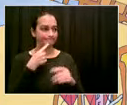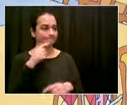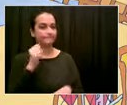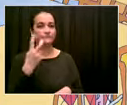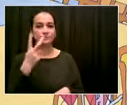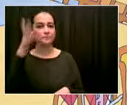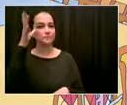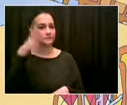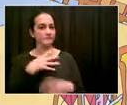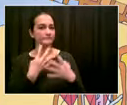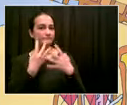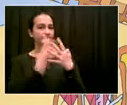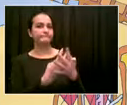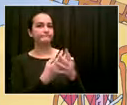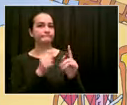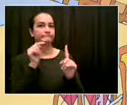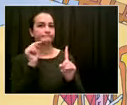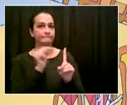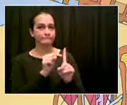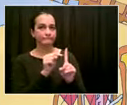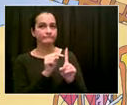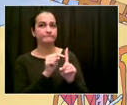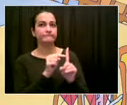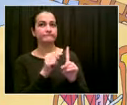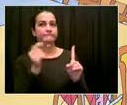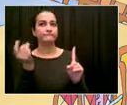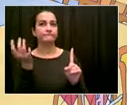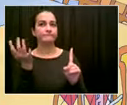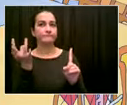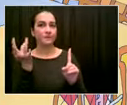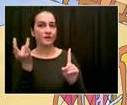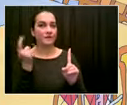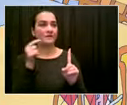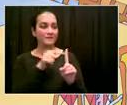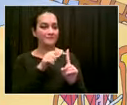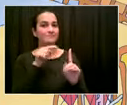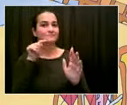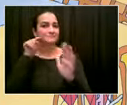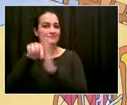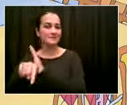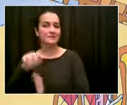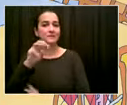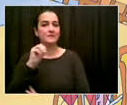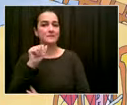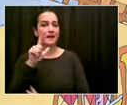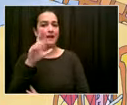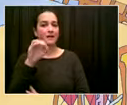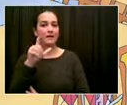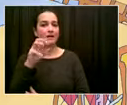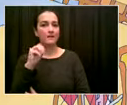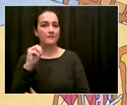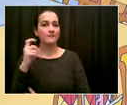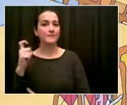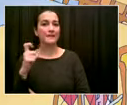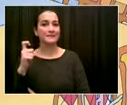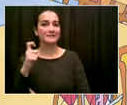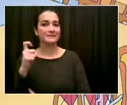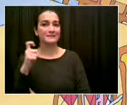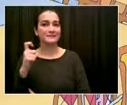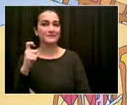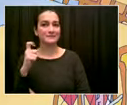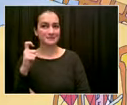What do you think of the DA's decision? Do you agree with it? And do you think it's possible after all these years to get to the